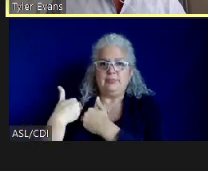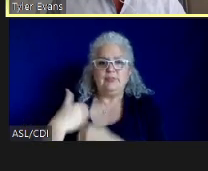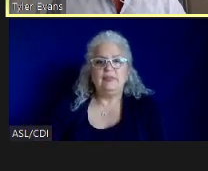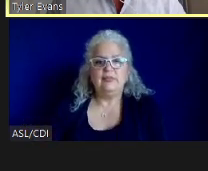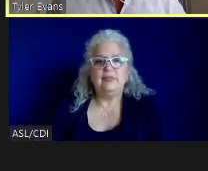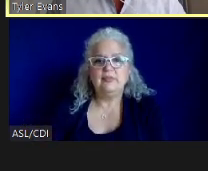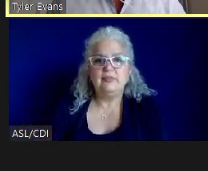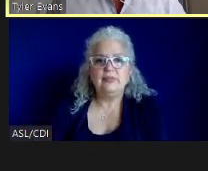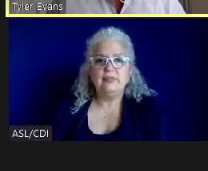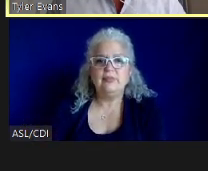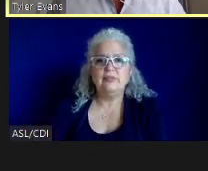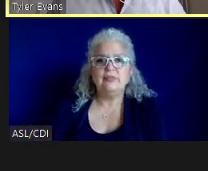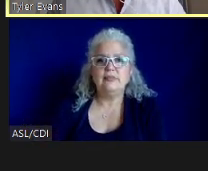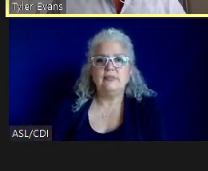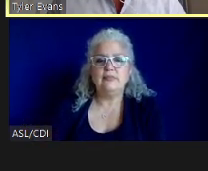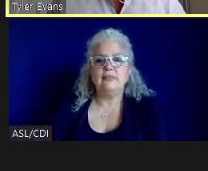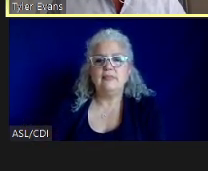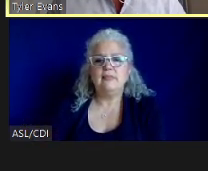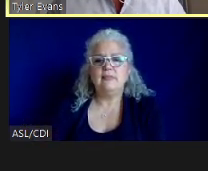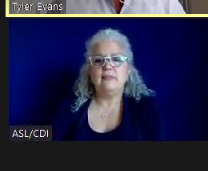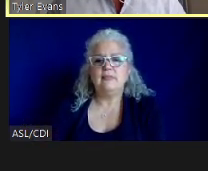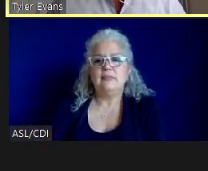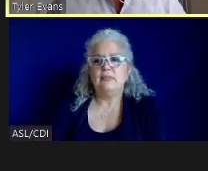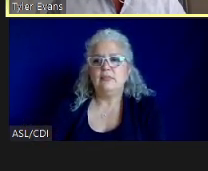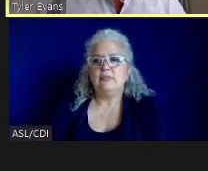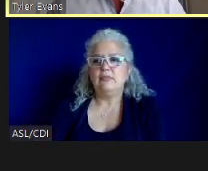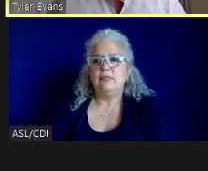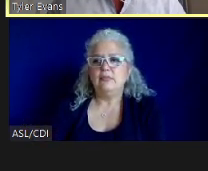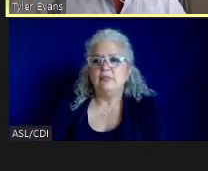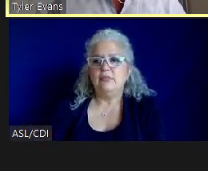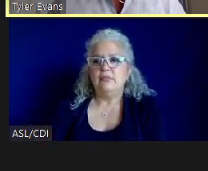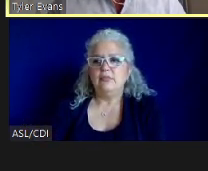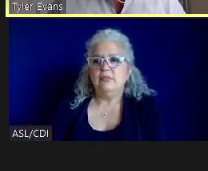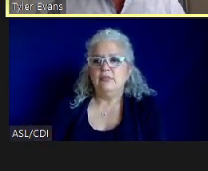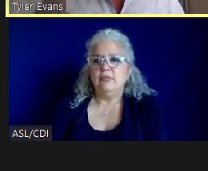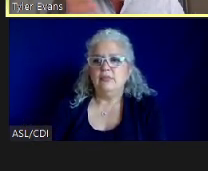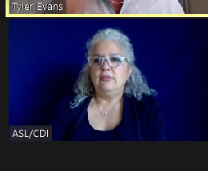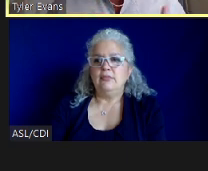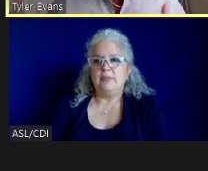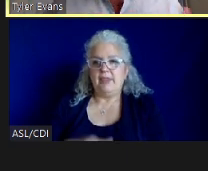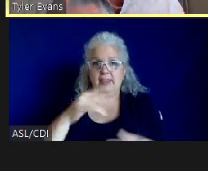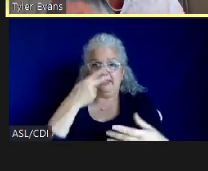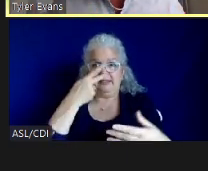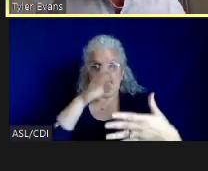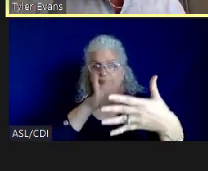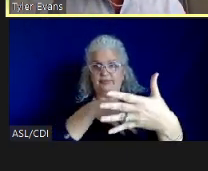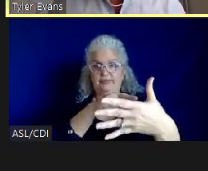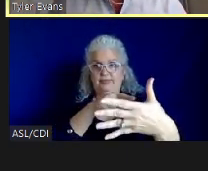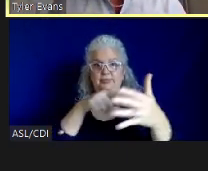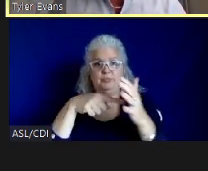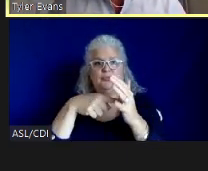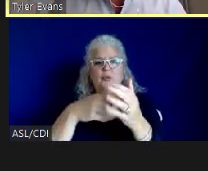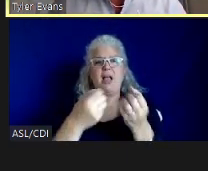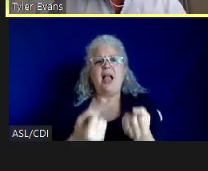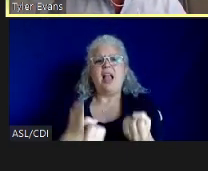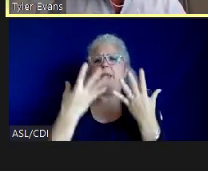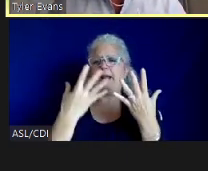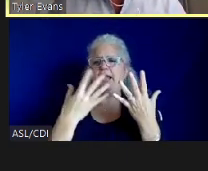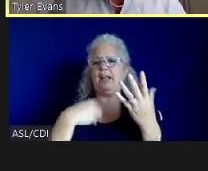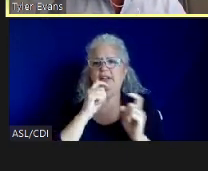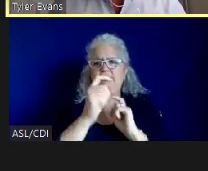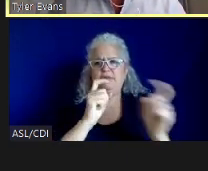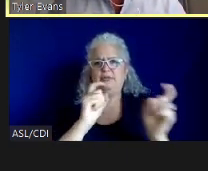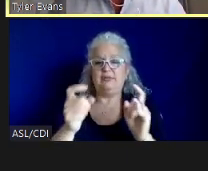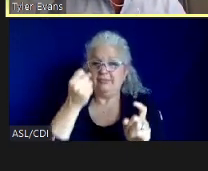So these are this is a number of the doses received, and now this changes every time, every day. So,